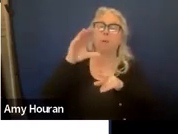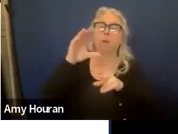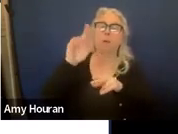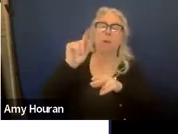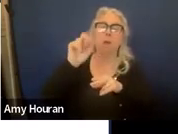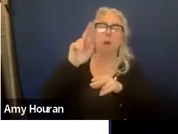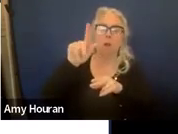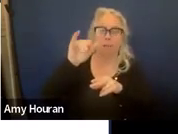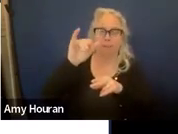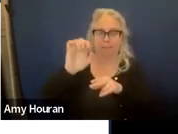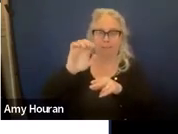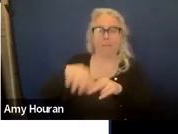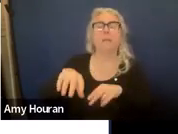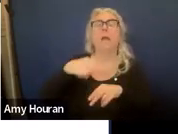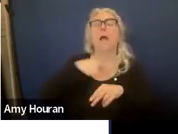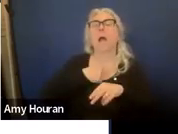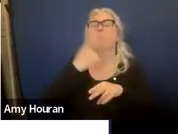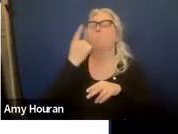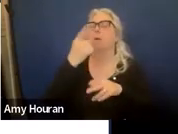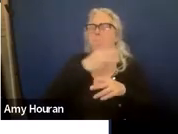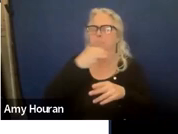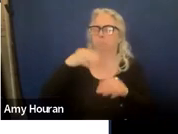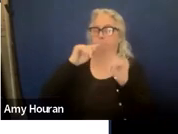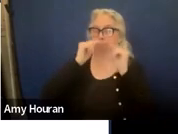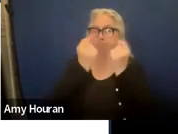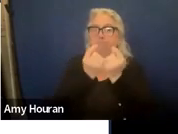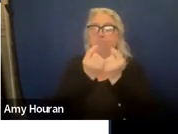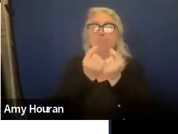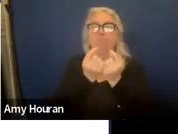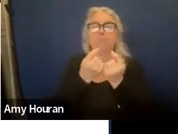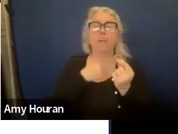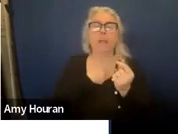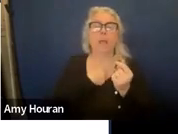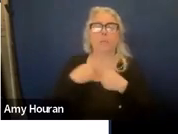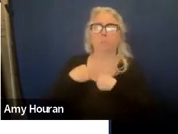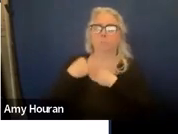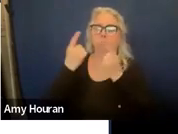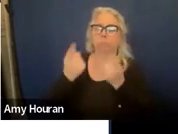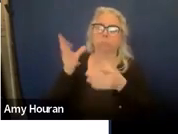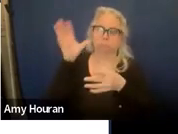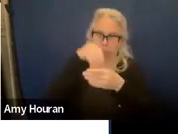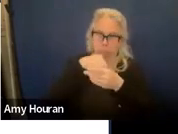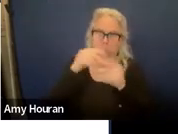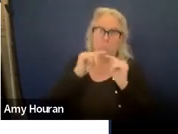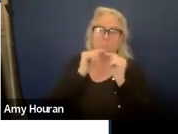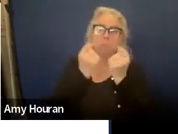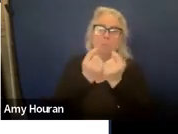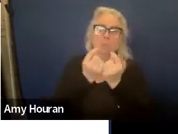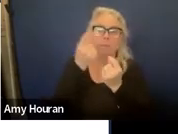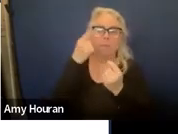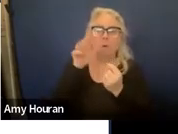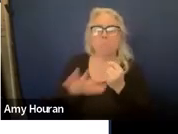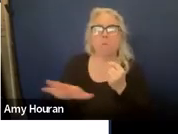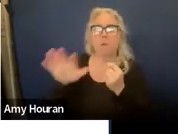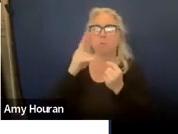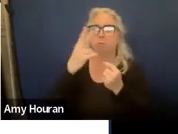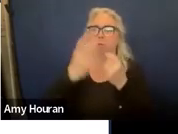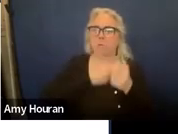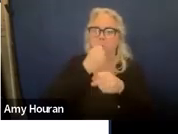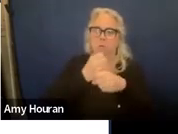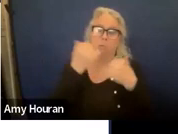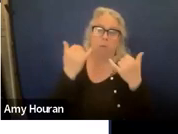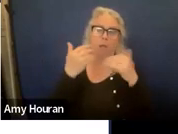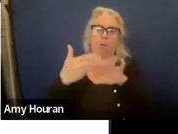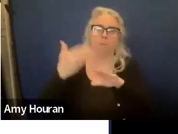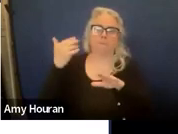and I am one of the members of the team. And I've been a part of the team for almost 2 years now. And